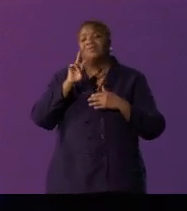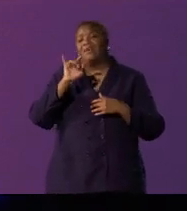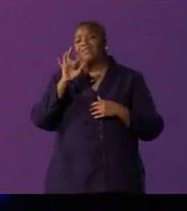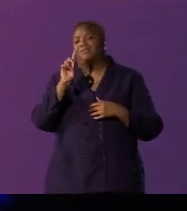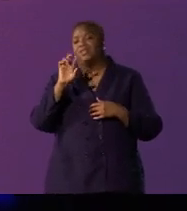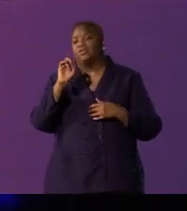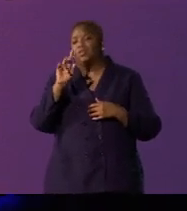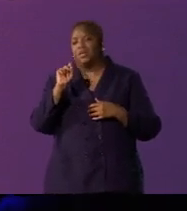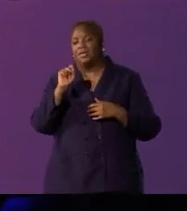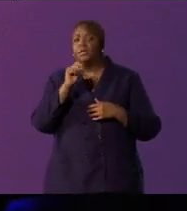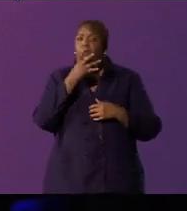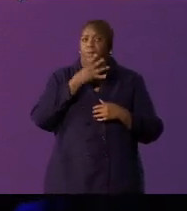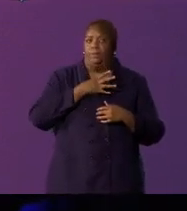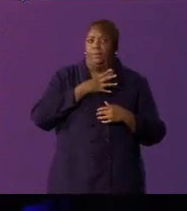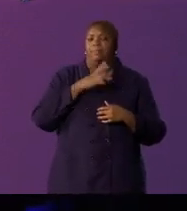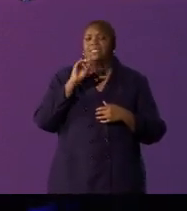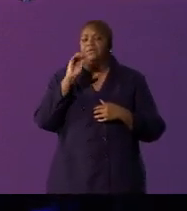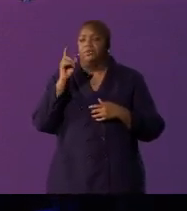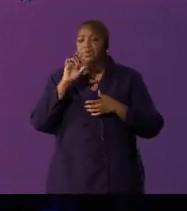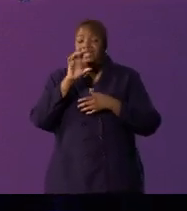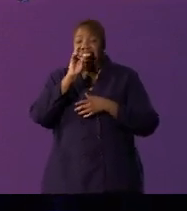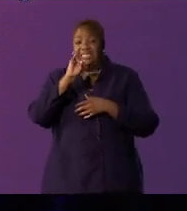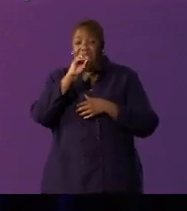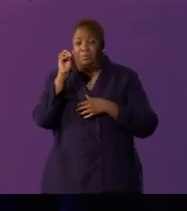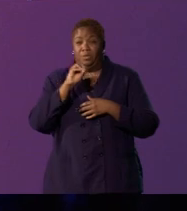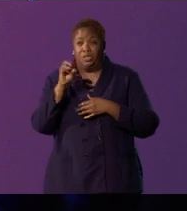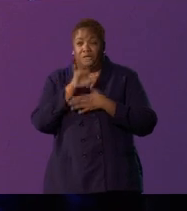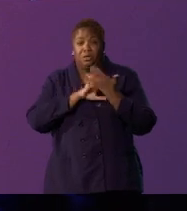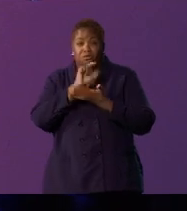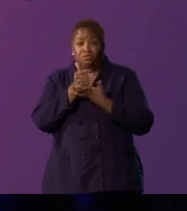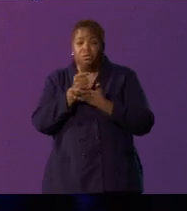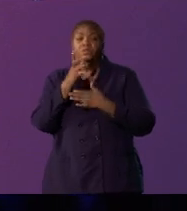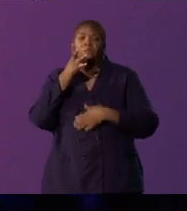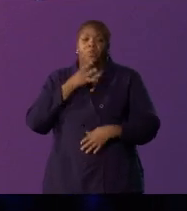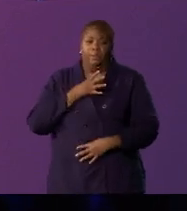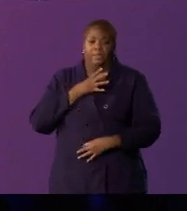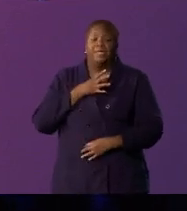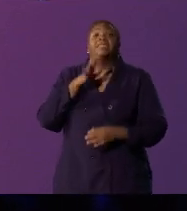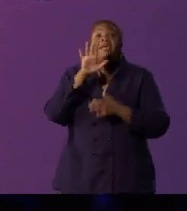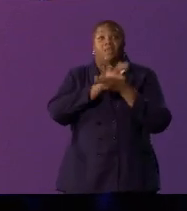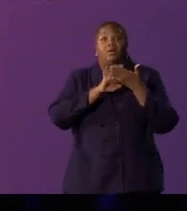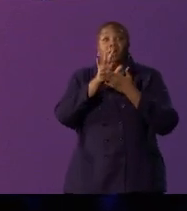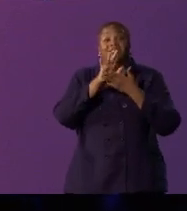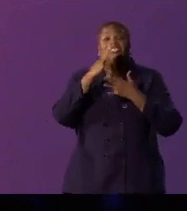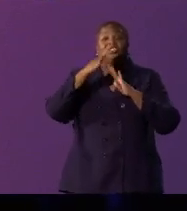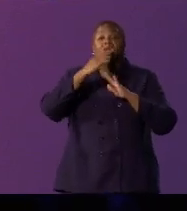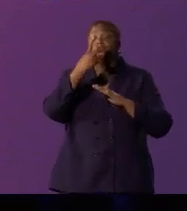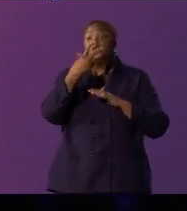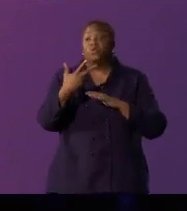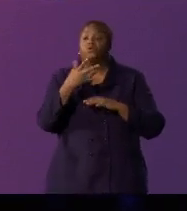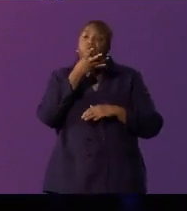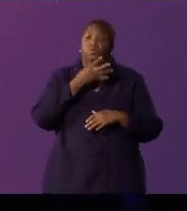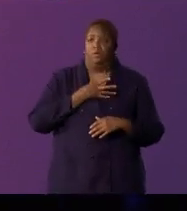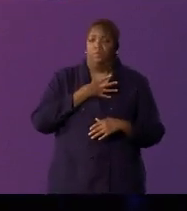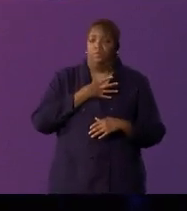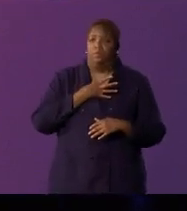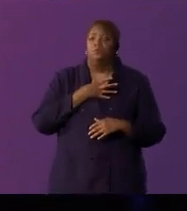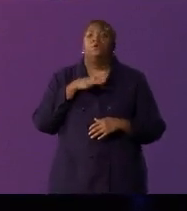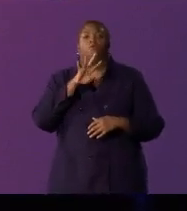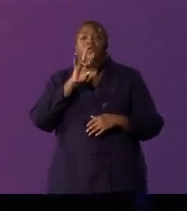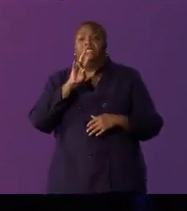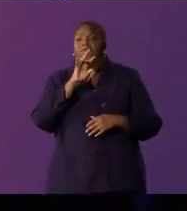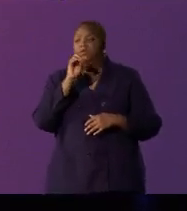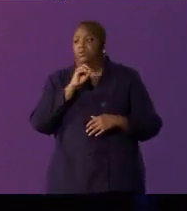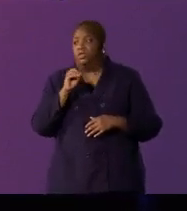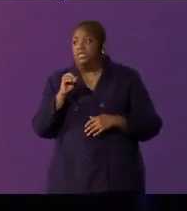60% of college graduates are women. Women get 2/3 of the top grades in colleges. 47% of engineering graduates